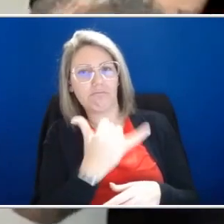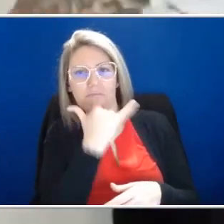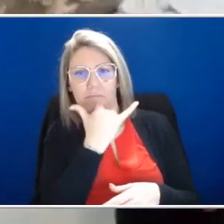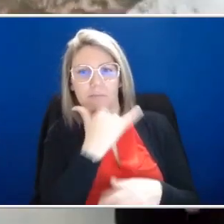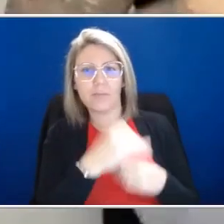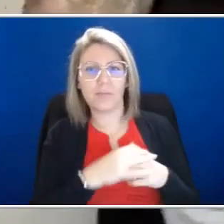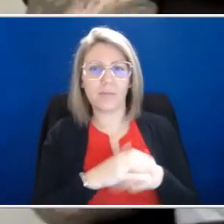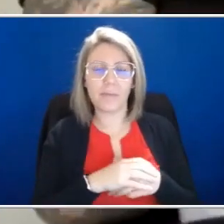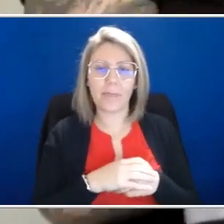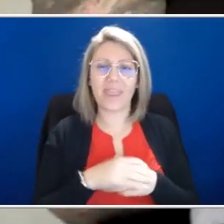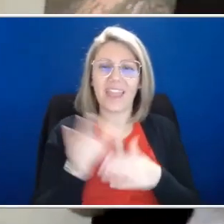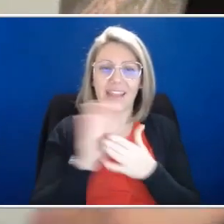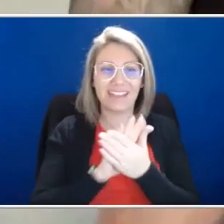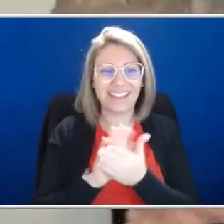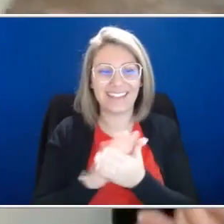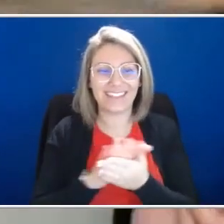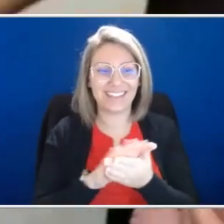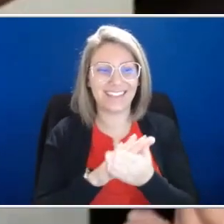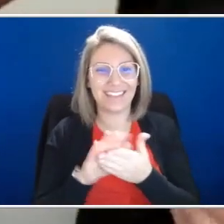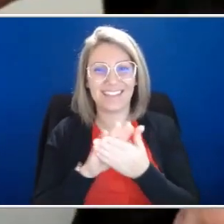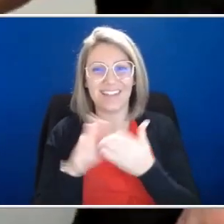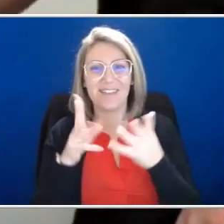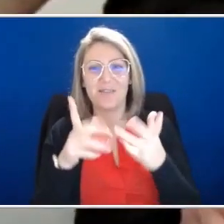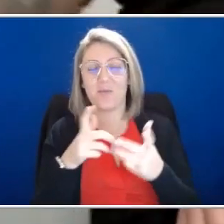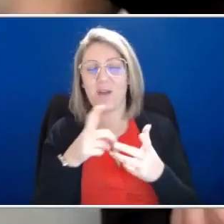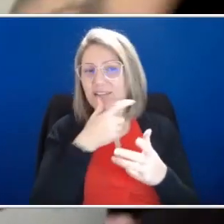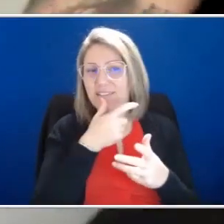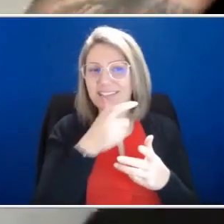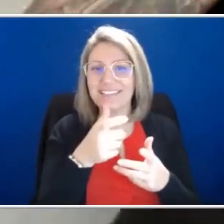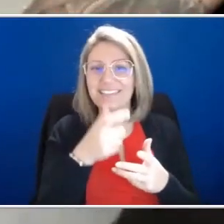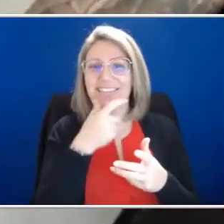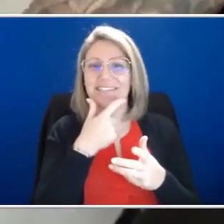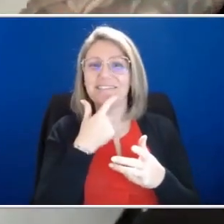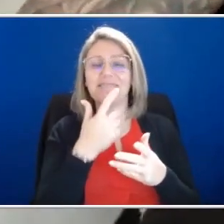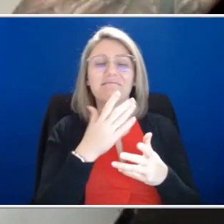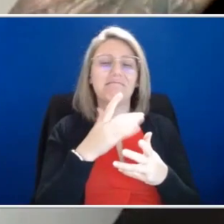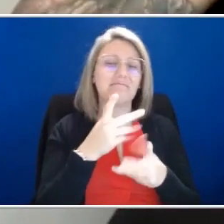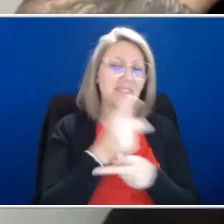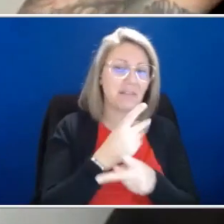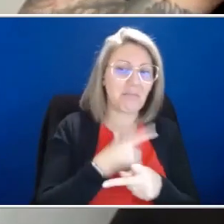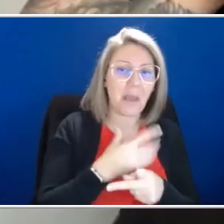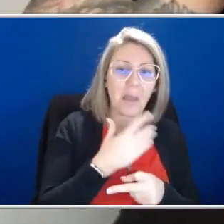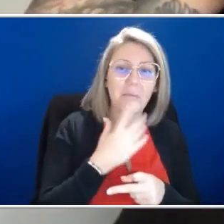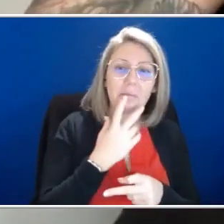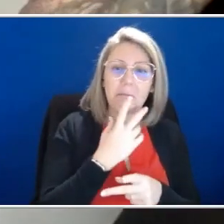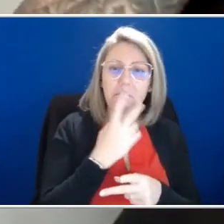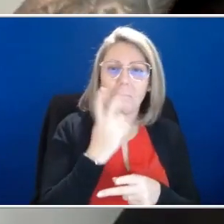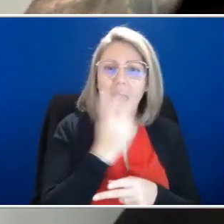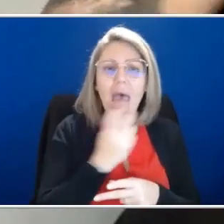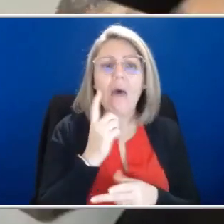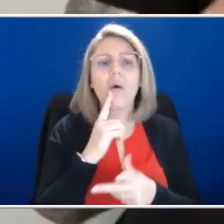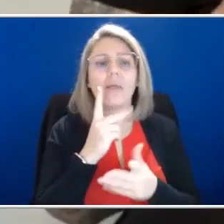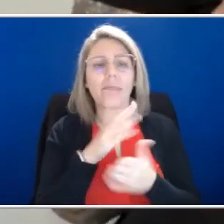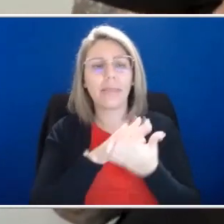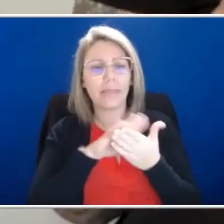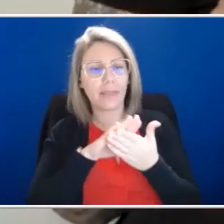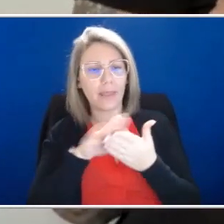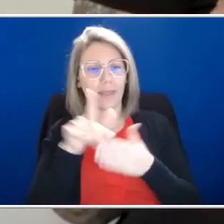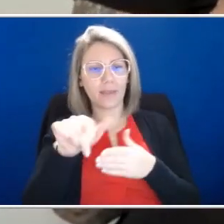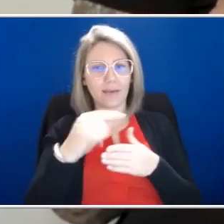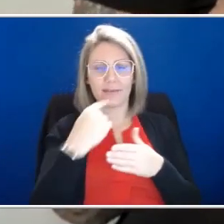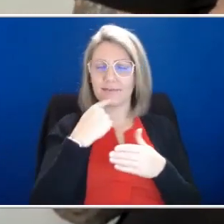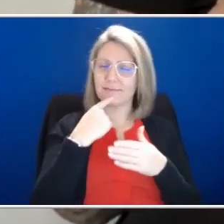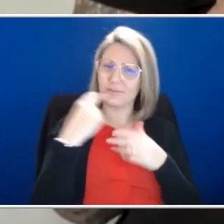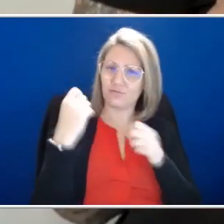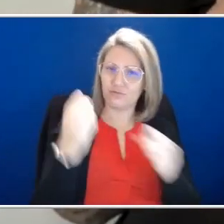cleanliness factor, just so I could take them out and clean them up good and keep my mouth clean. And they said that they would be just as strong